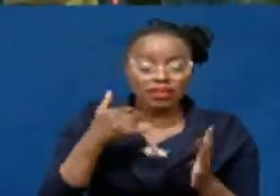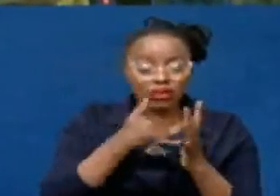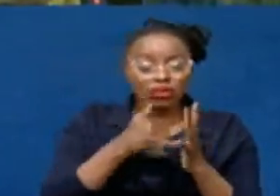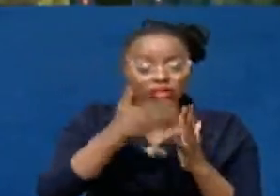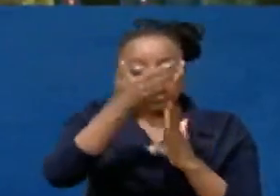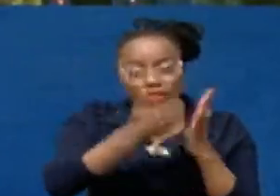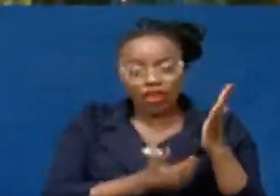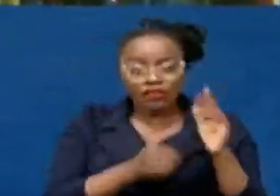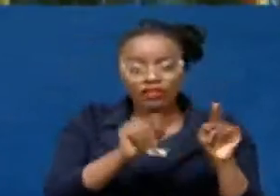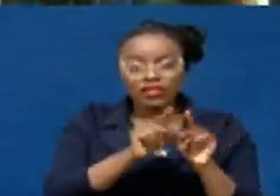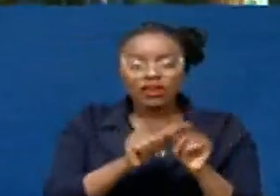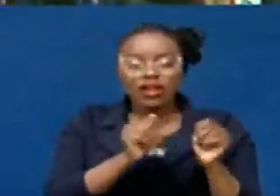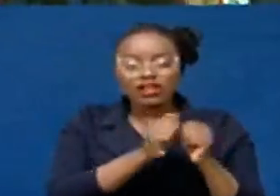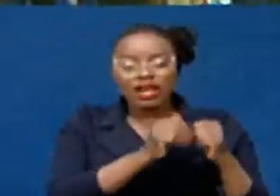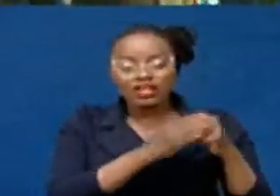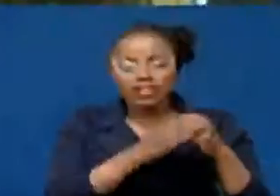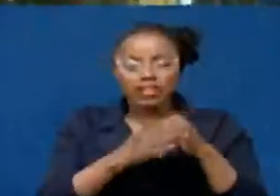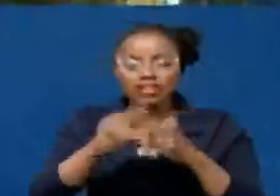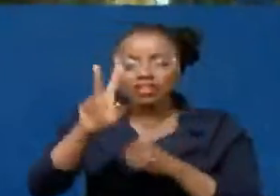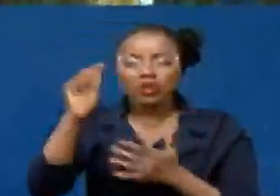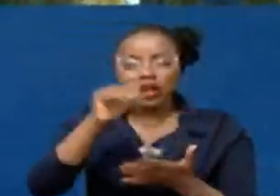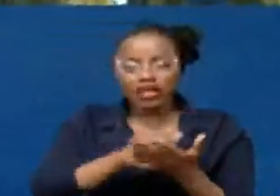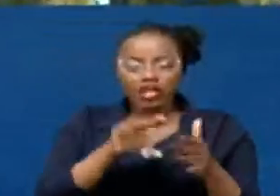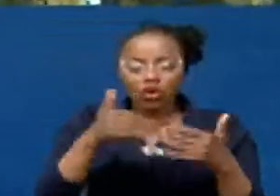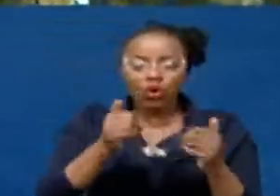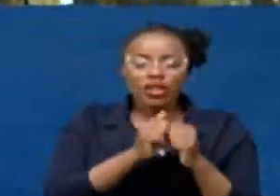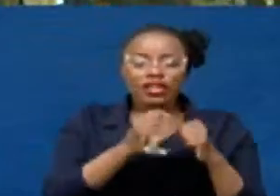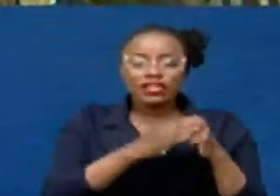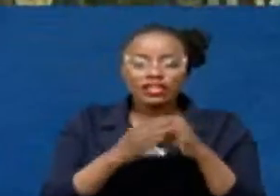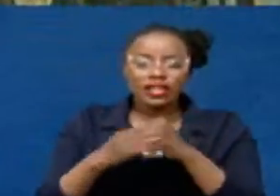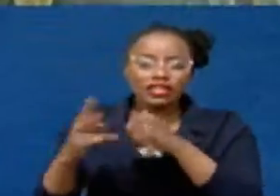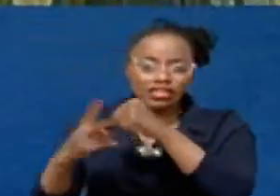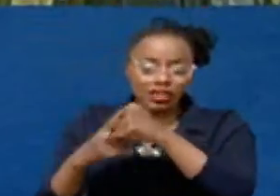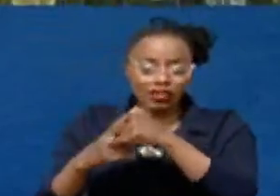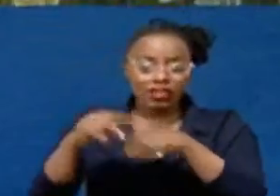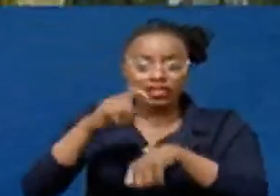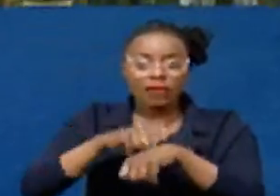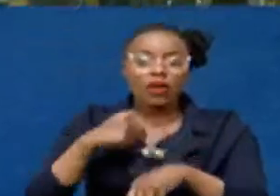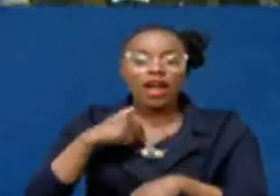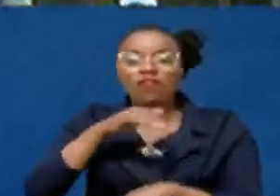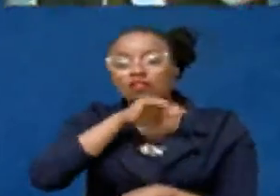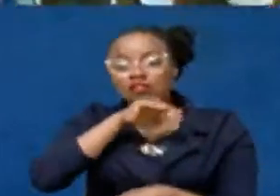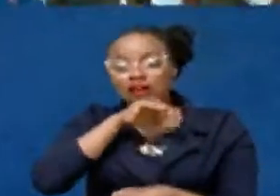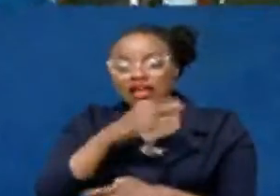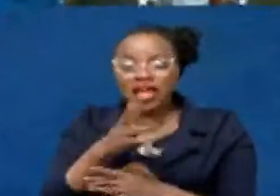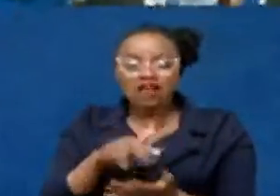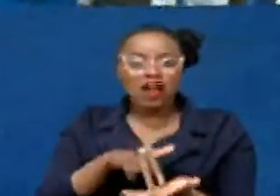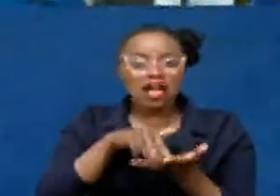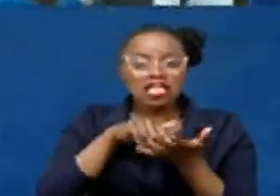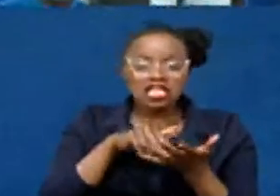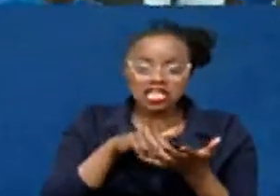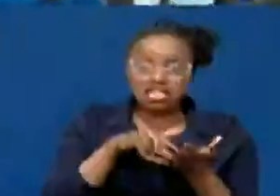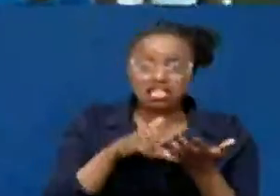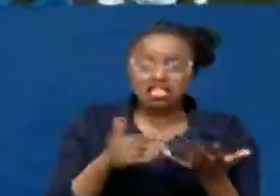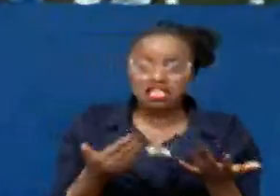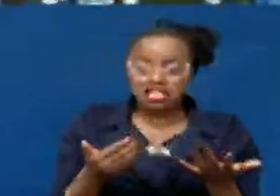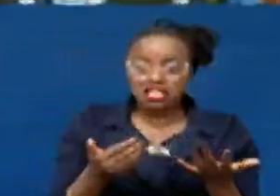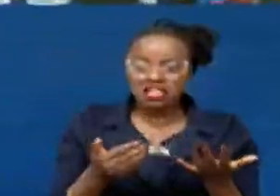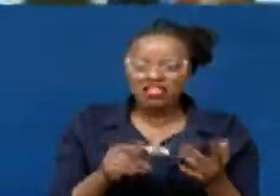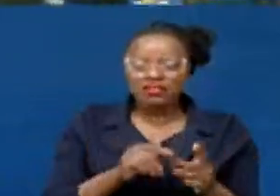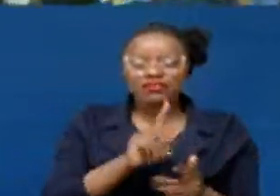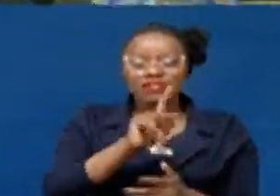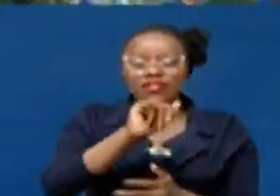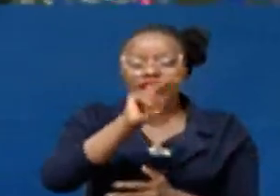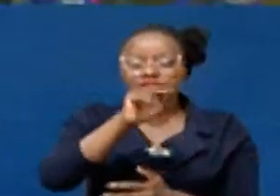ballot. It would have been 1992 all over again, or even 1997 when we had Raila Odinga running,